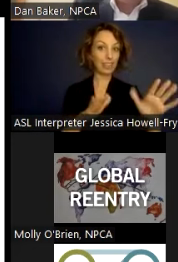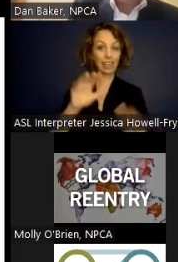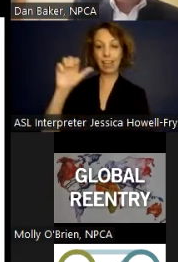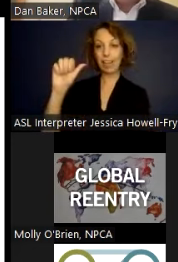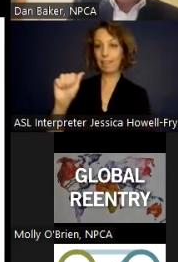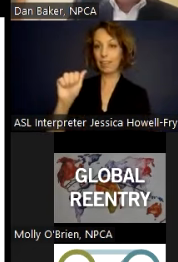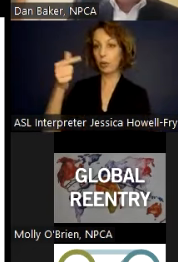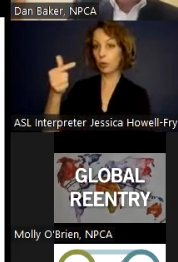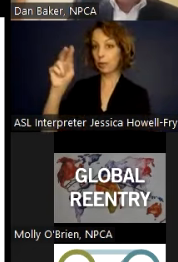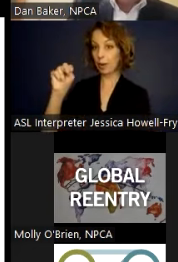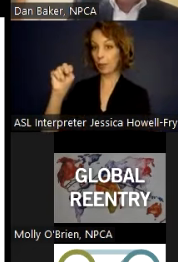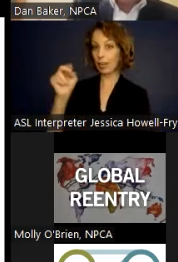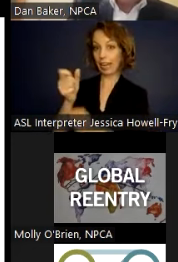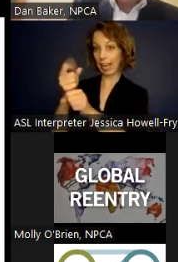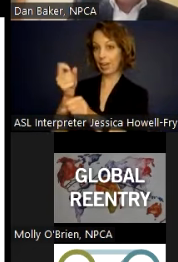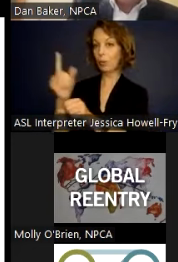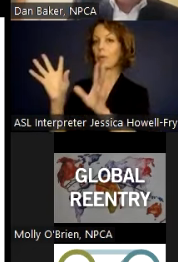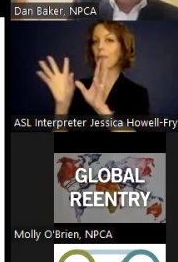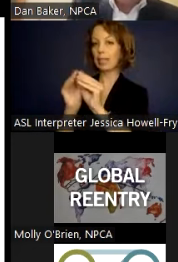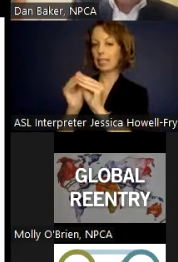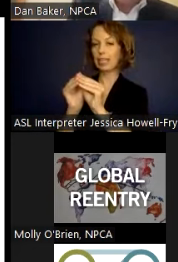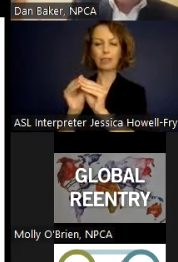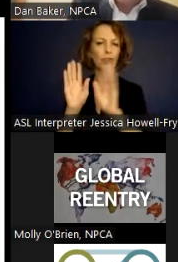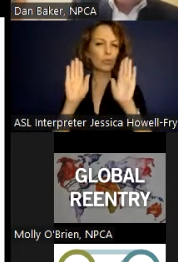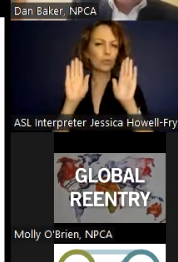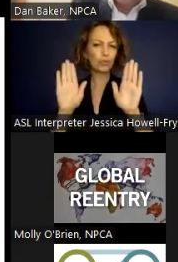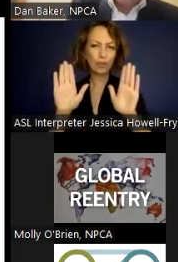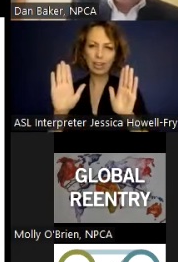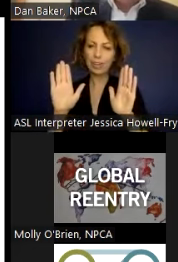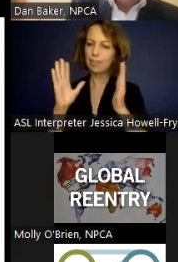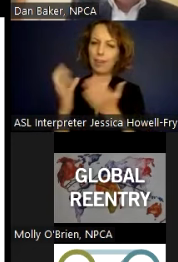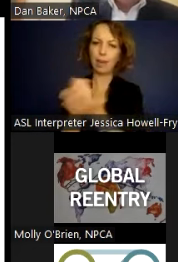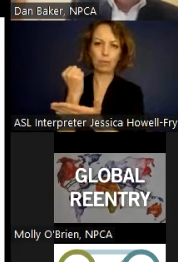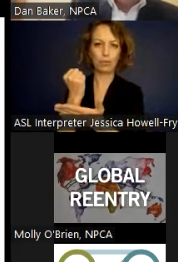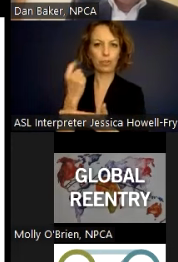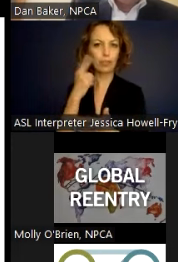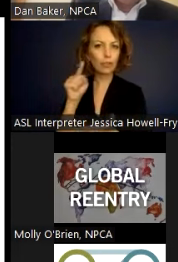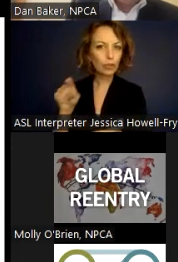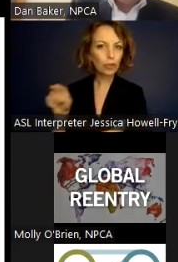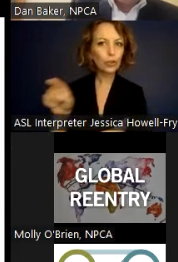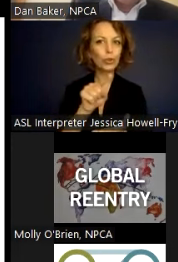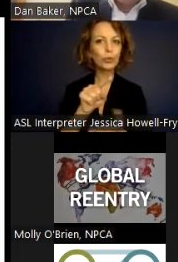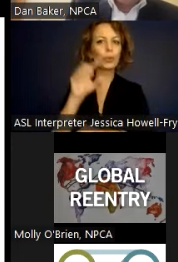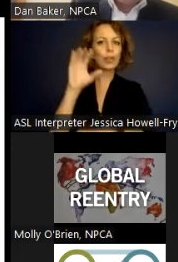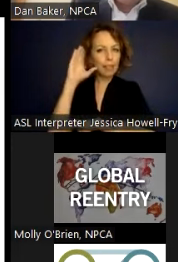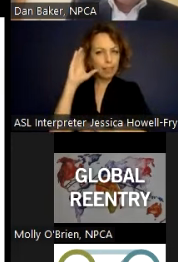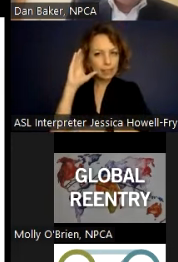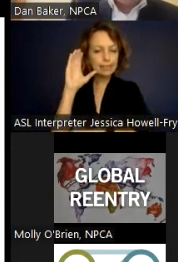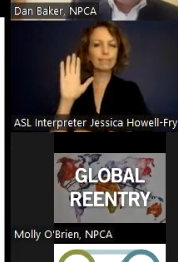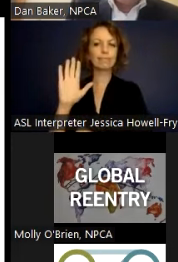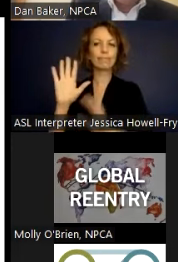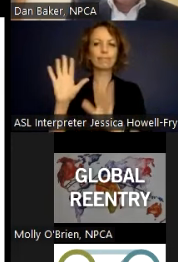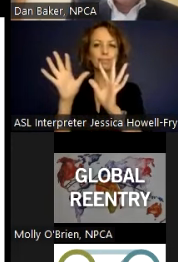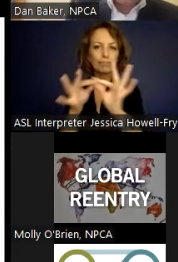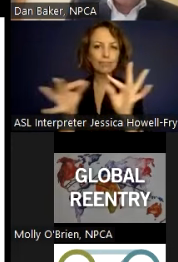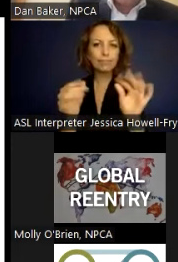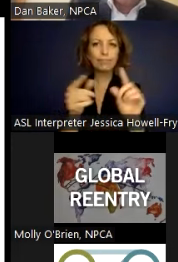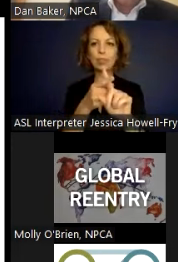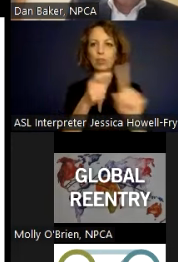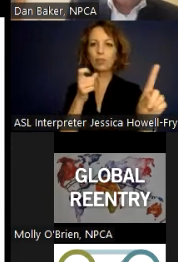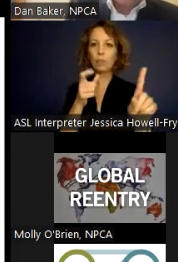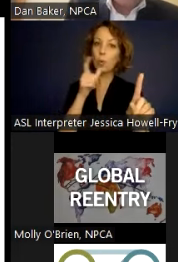annual meeting will be a great opportunity for you to listen to the words of our Rupi